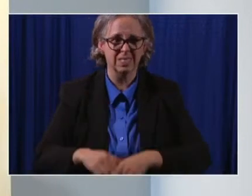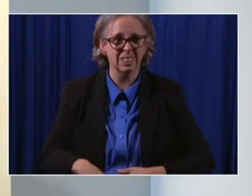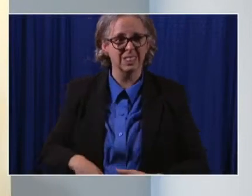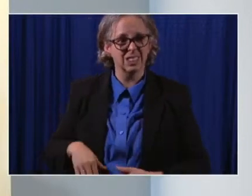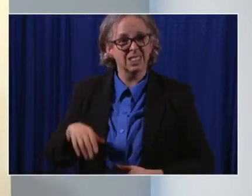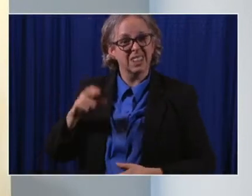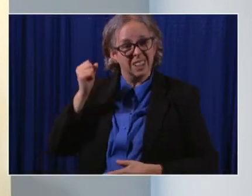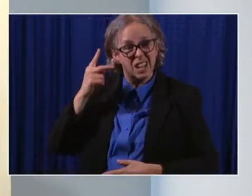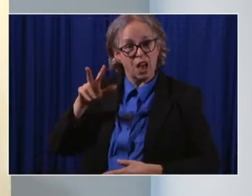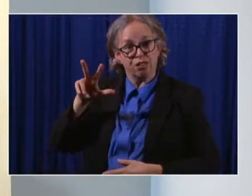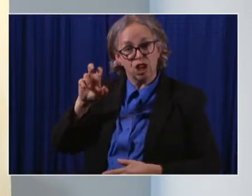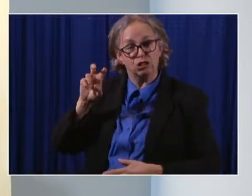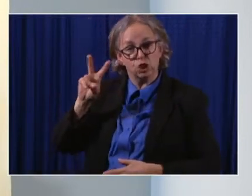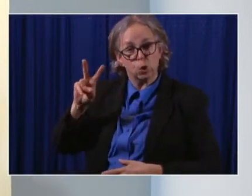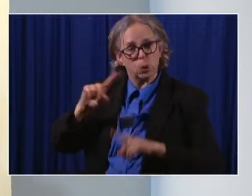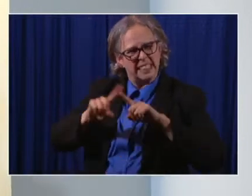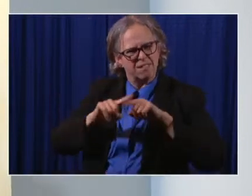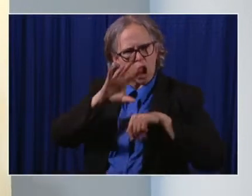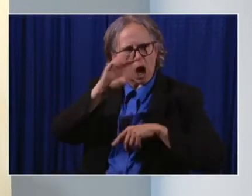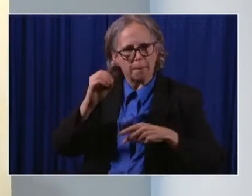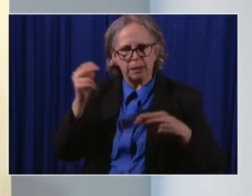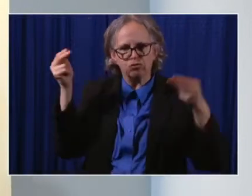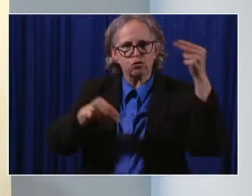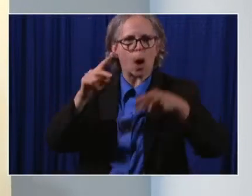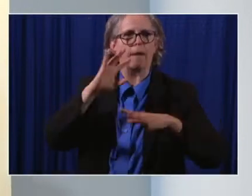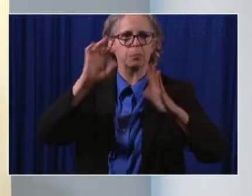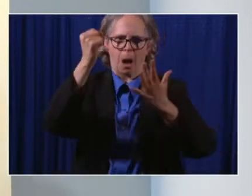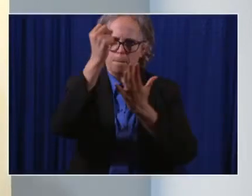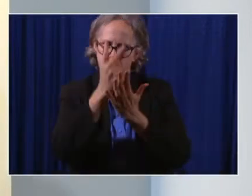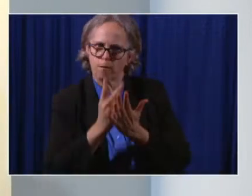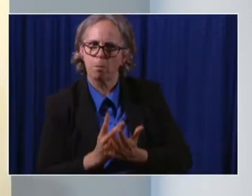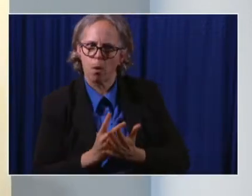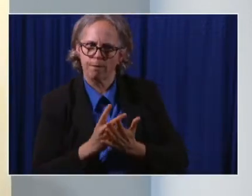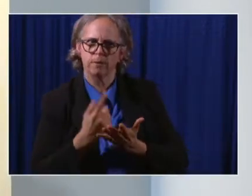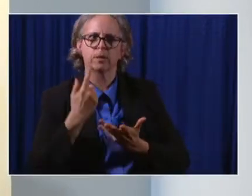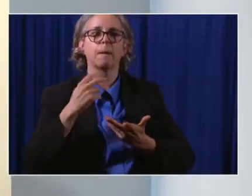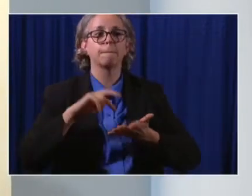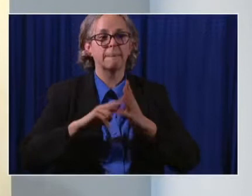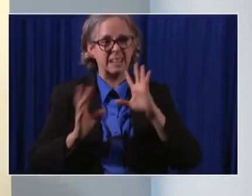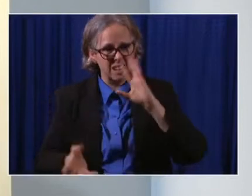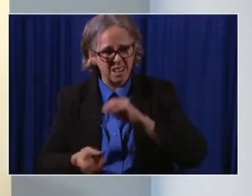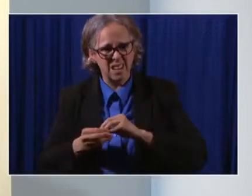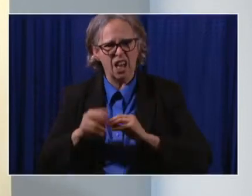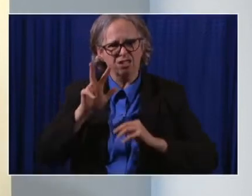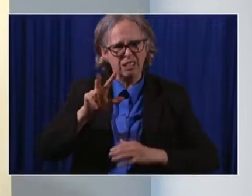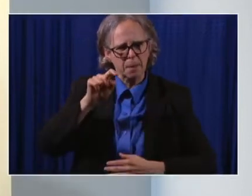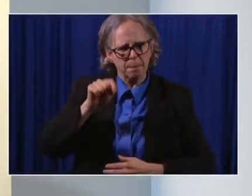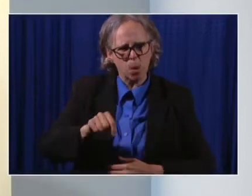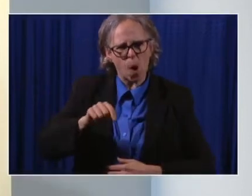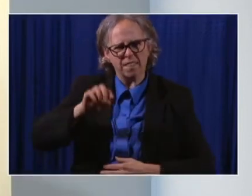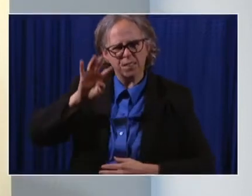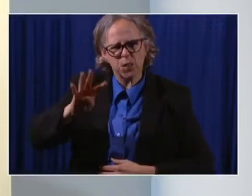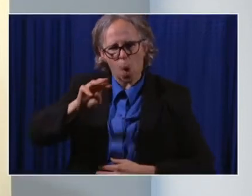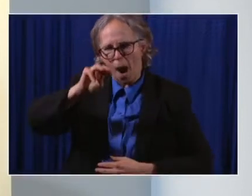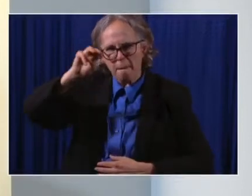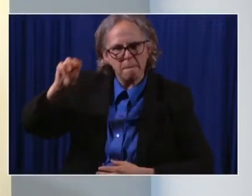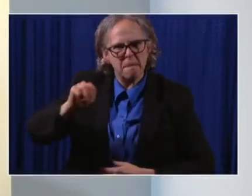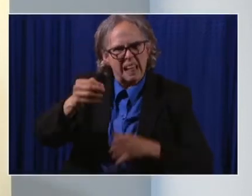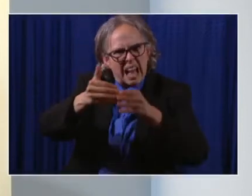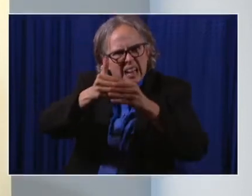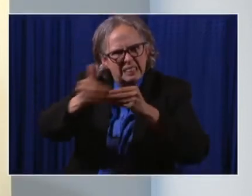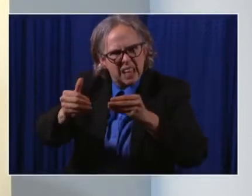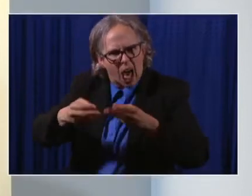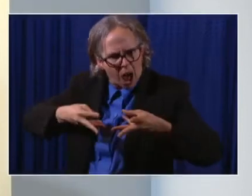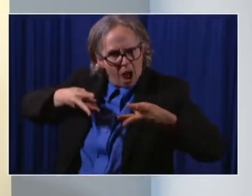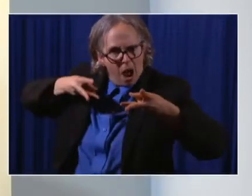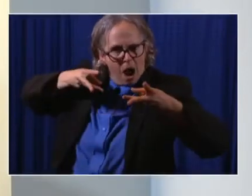today that we're announcing with $3.4 million in funding, earning 3,241